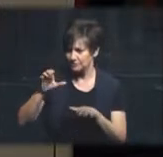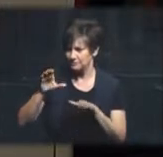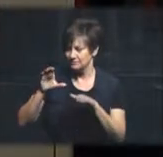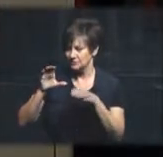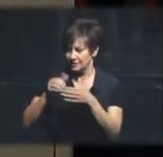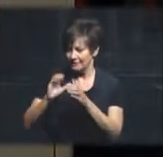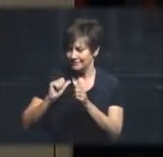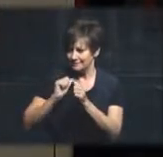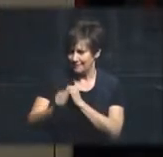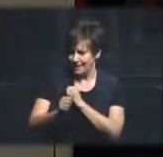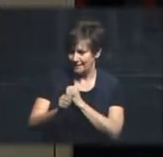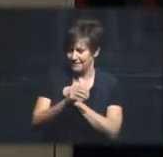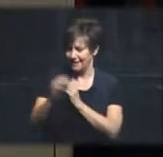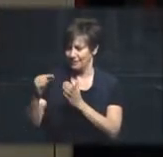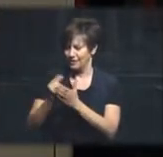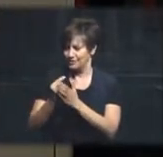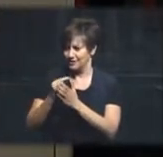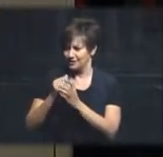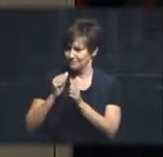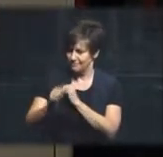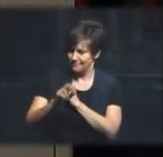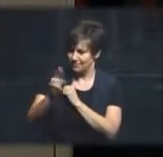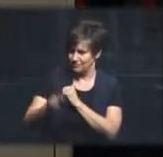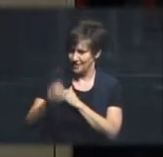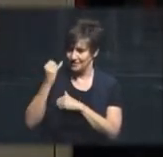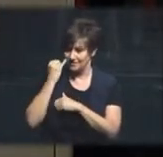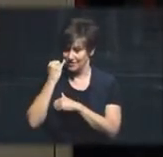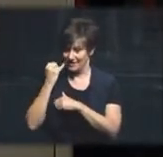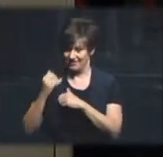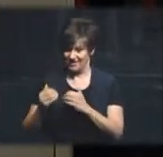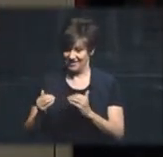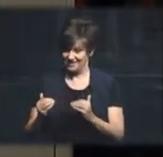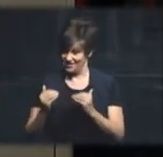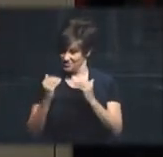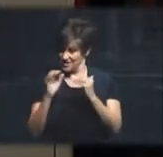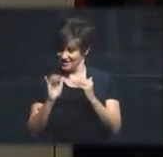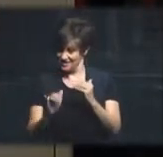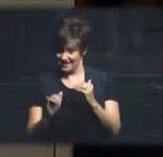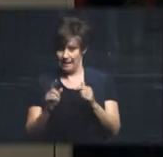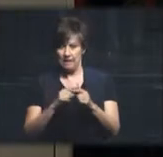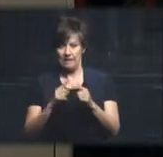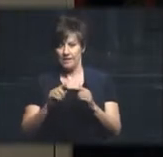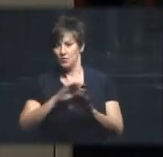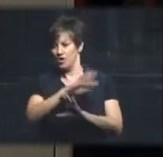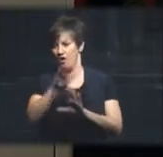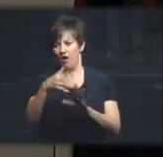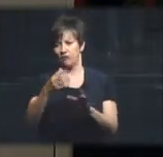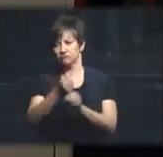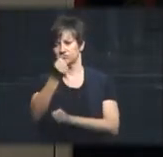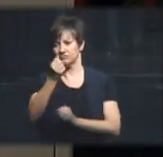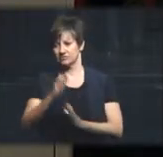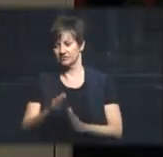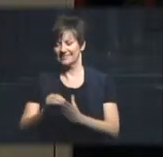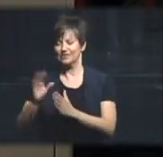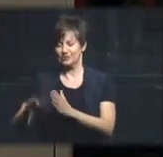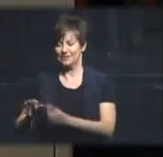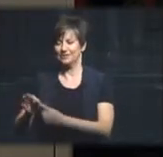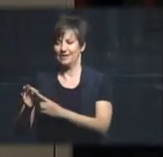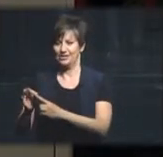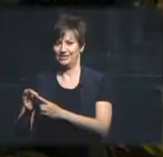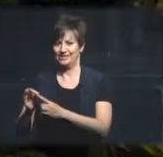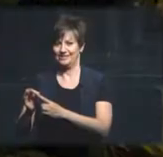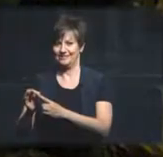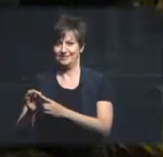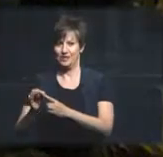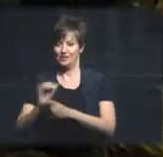rates and graduation rates. So if this drives up student usage, then we're all going to be winners, and our students especially. So to our IT